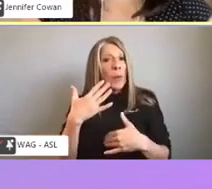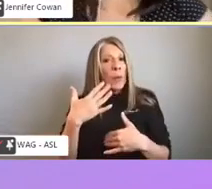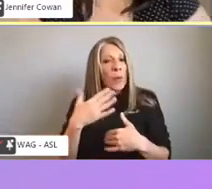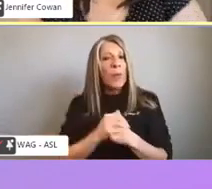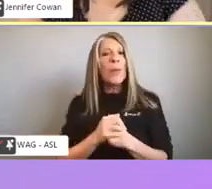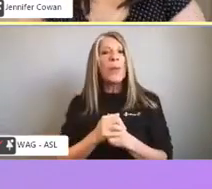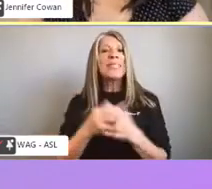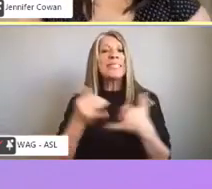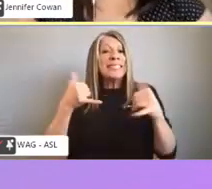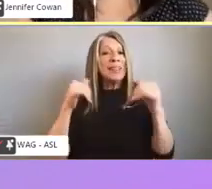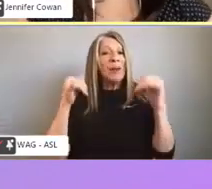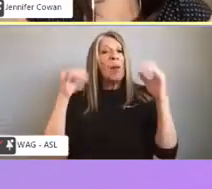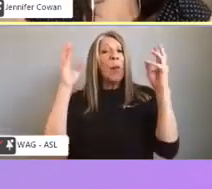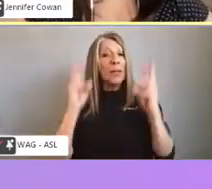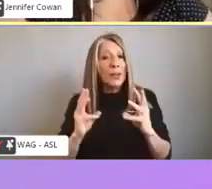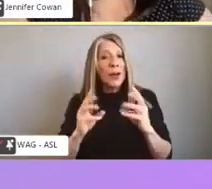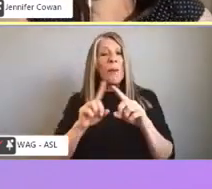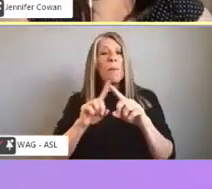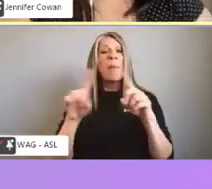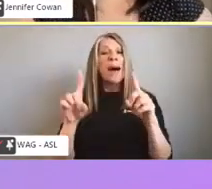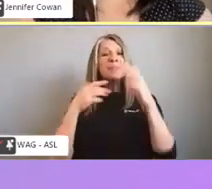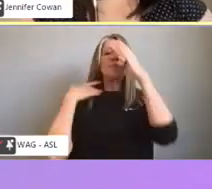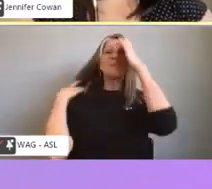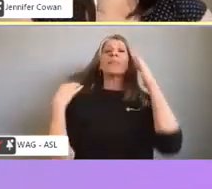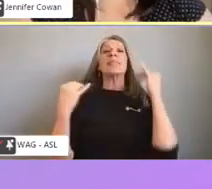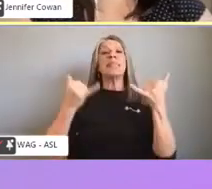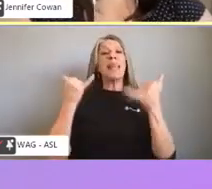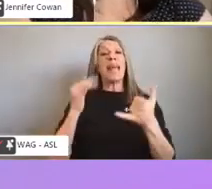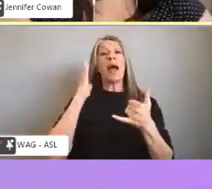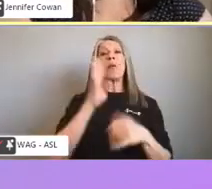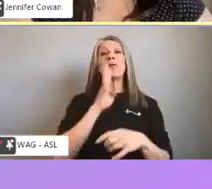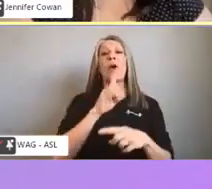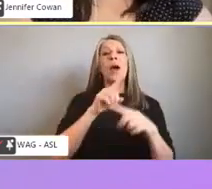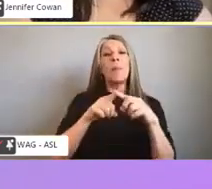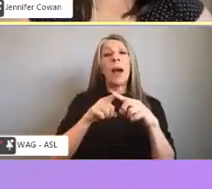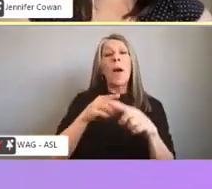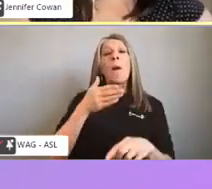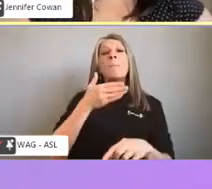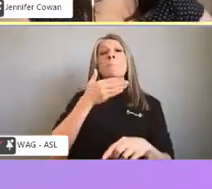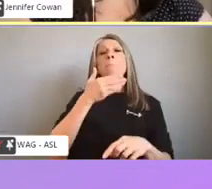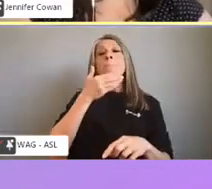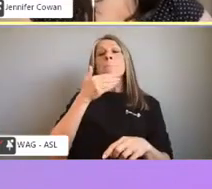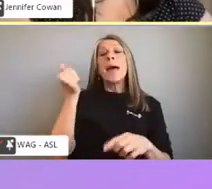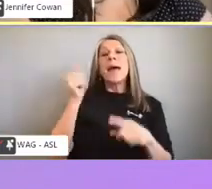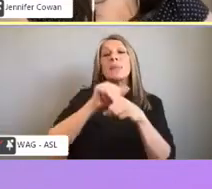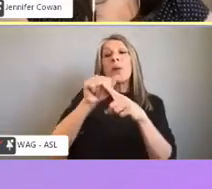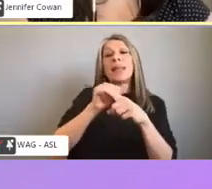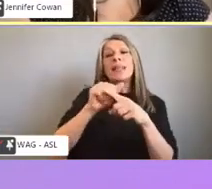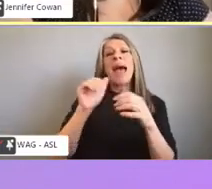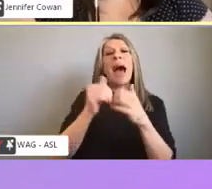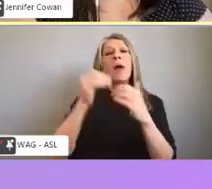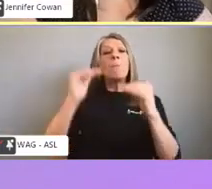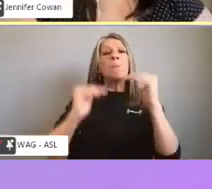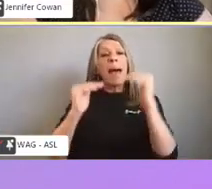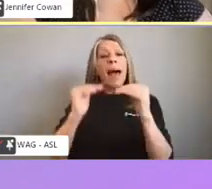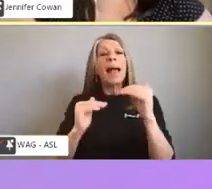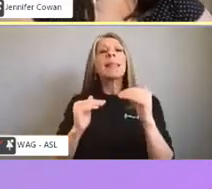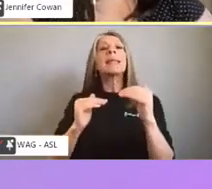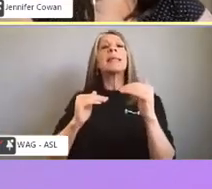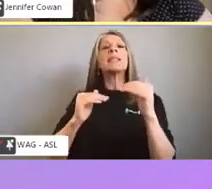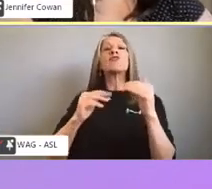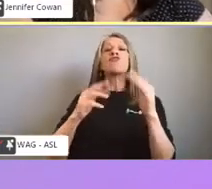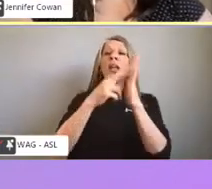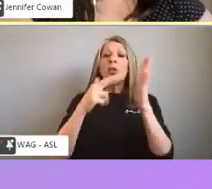We're still in winter. But today I intend to talk about some best practices on how to balance regulatory